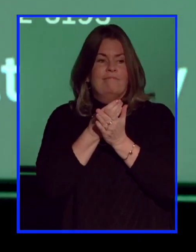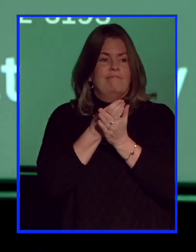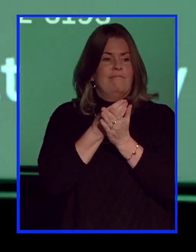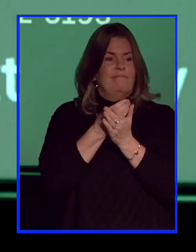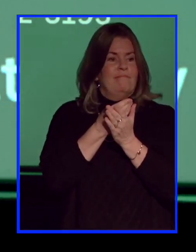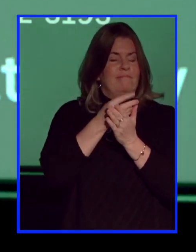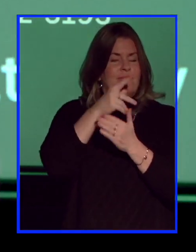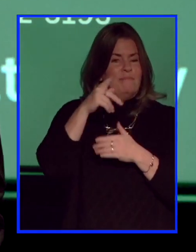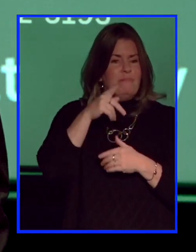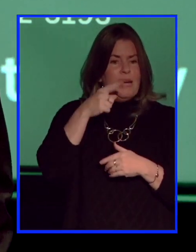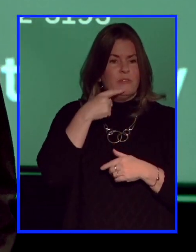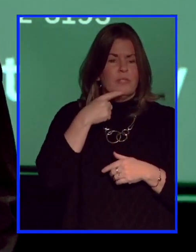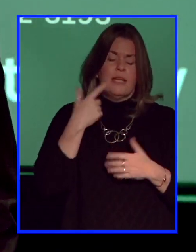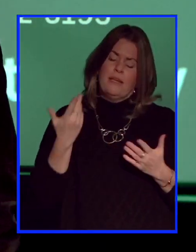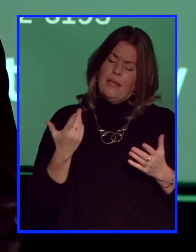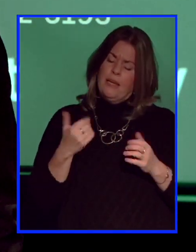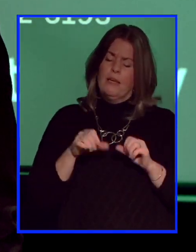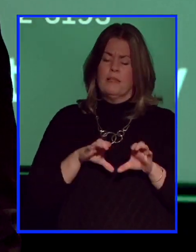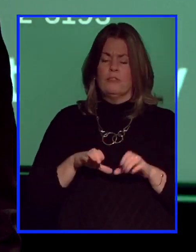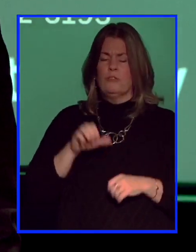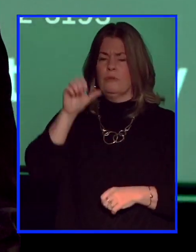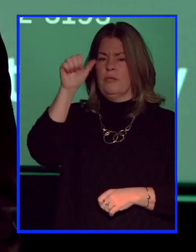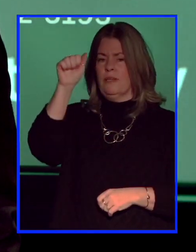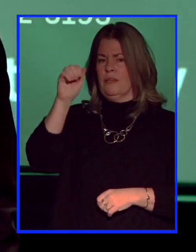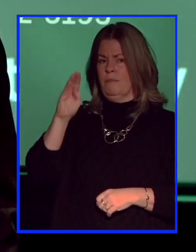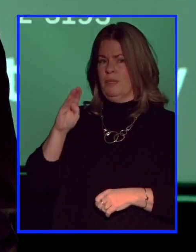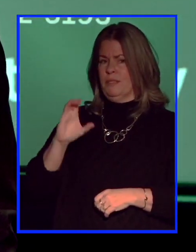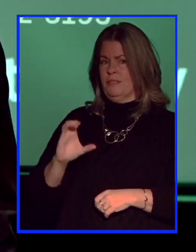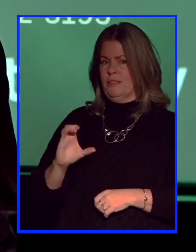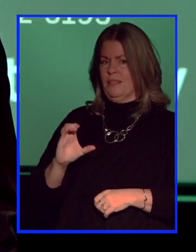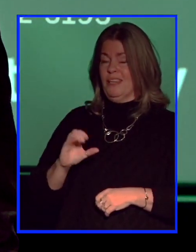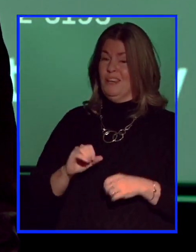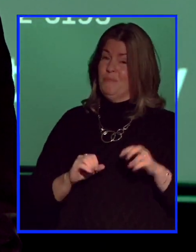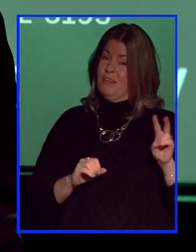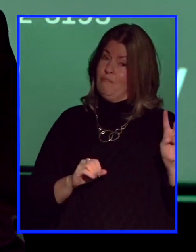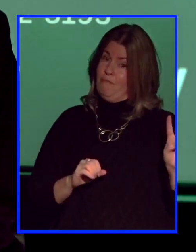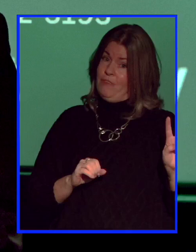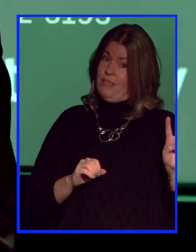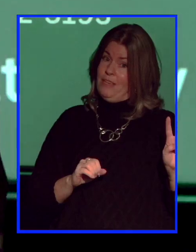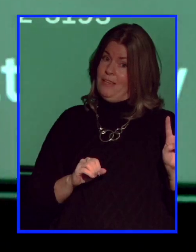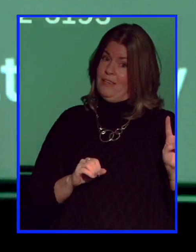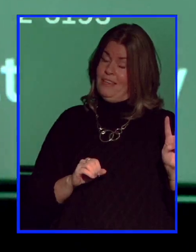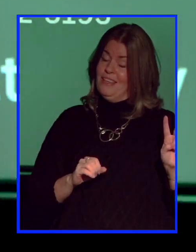Patrick would say, well, we all do it alphabetically, but apparently V became before A